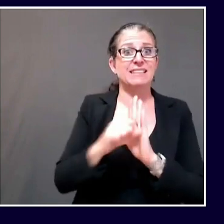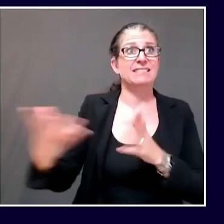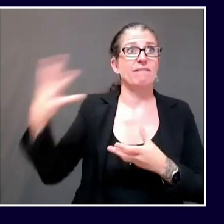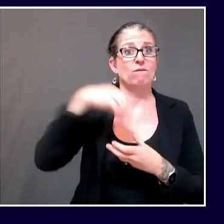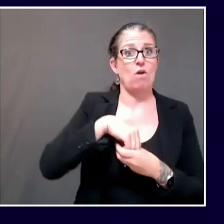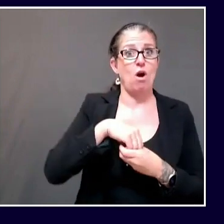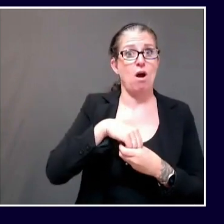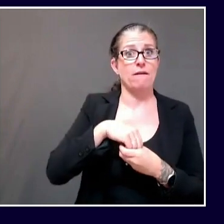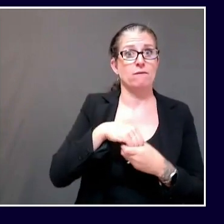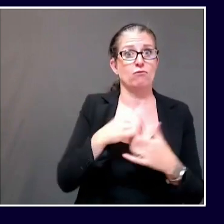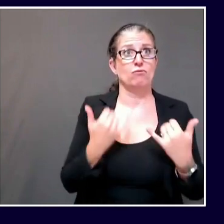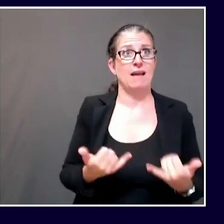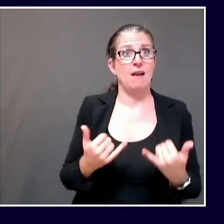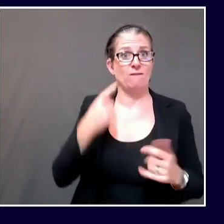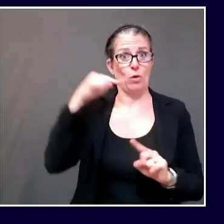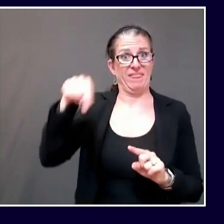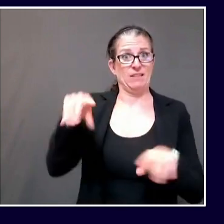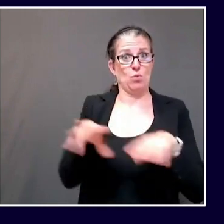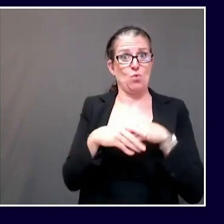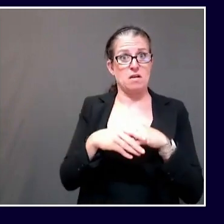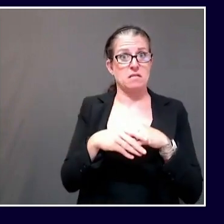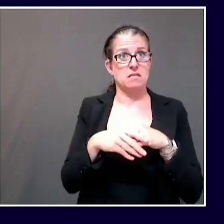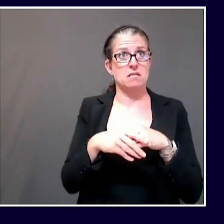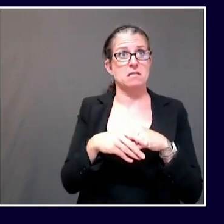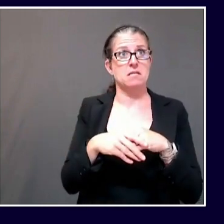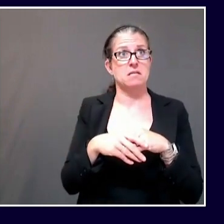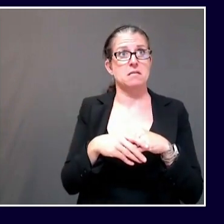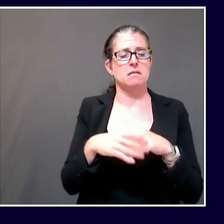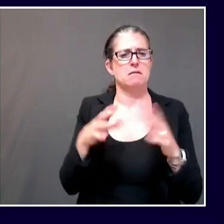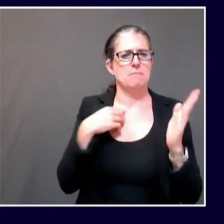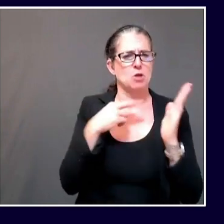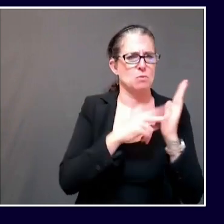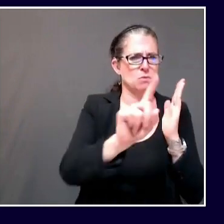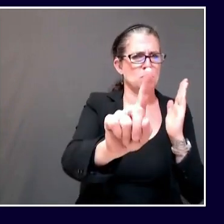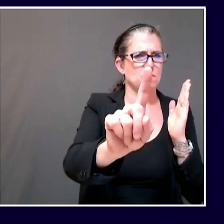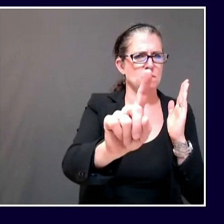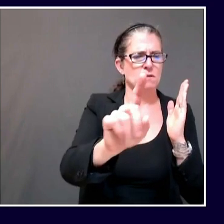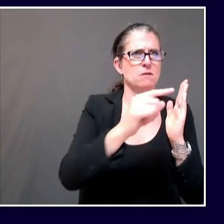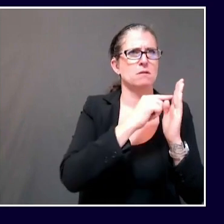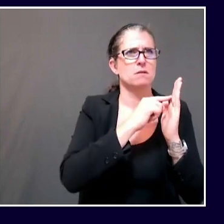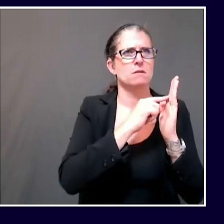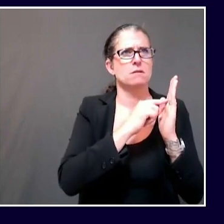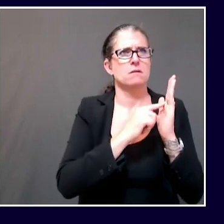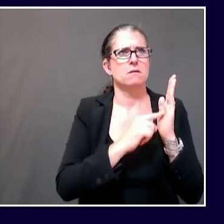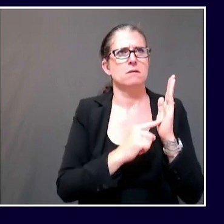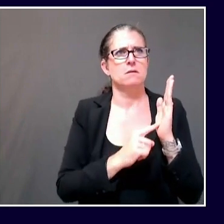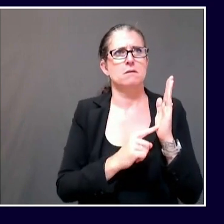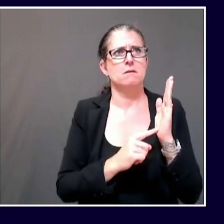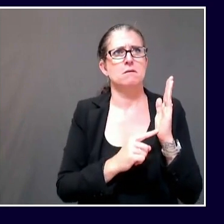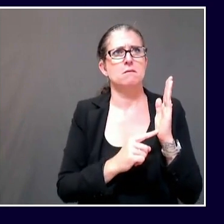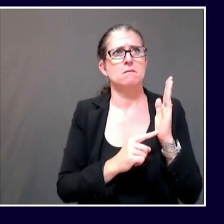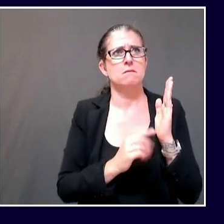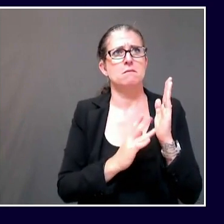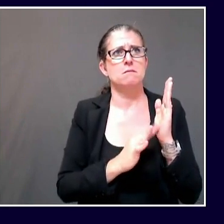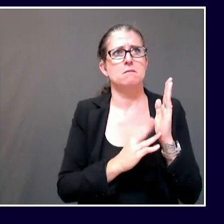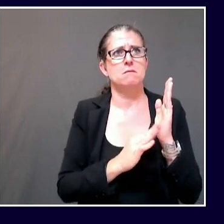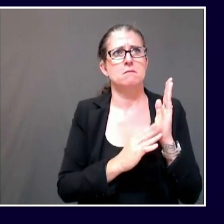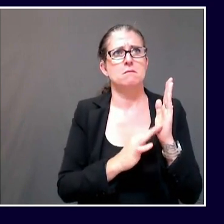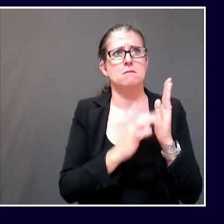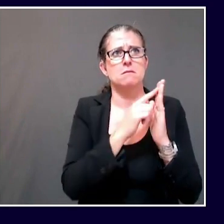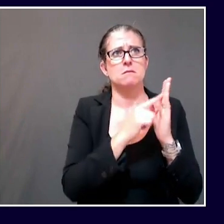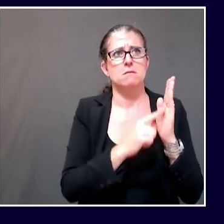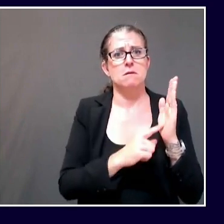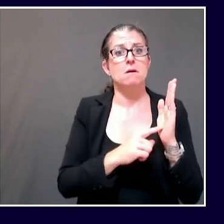this situation is, I'm just taking a look here, is that almost all of the cases associated with the